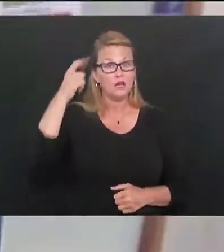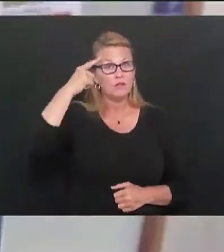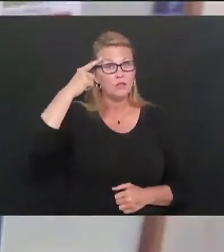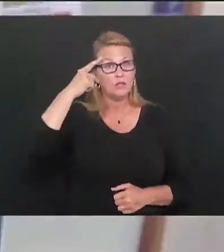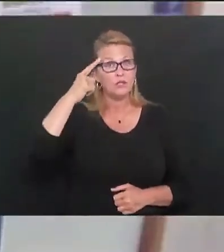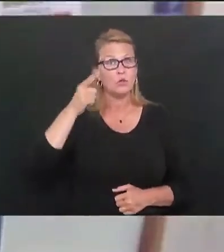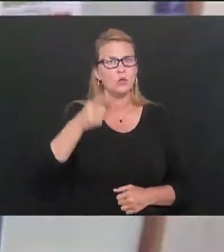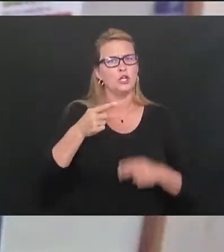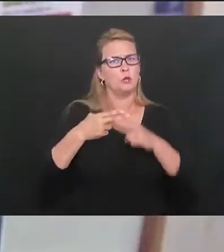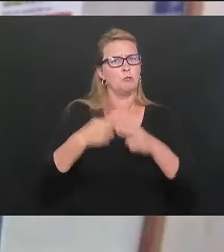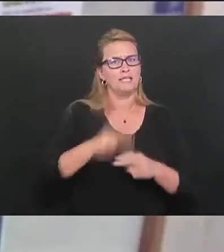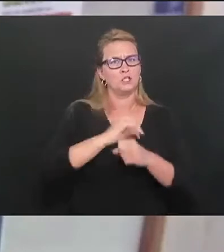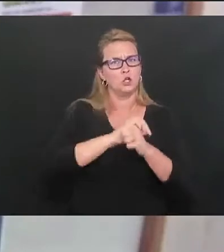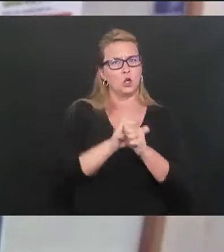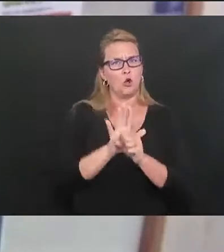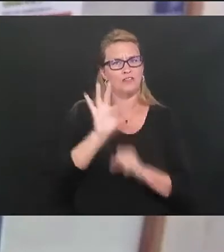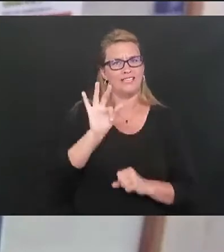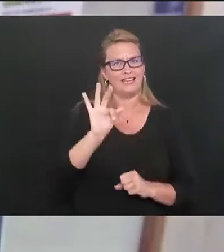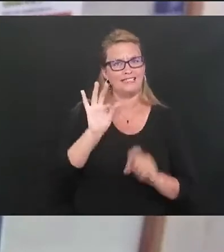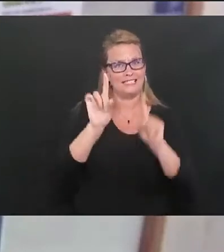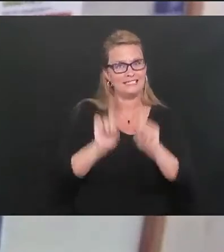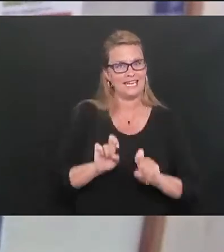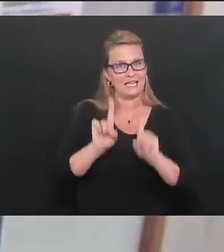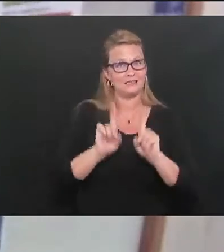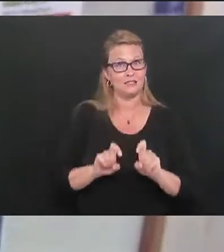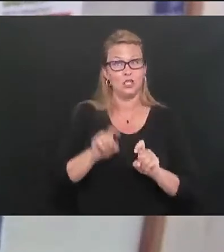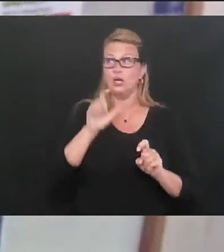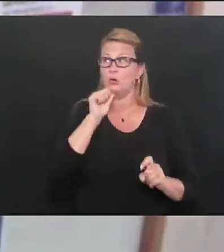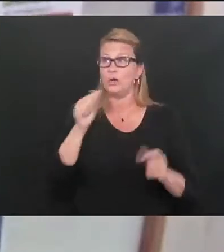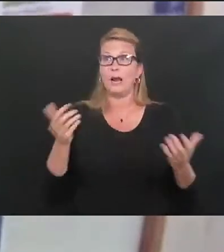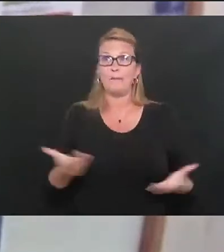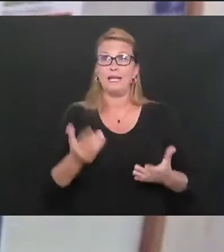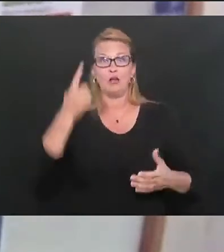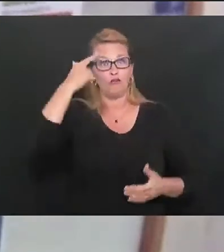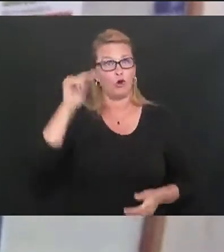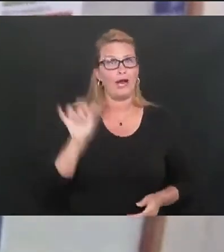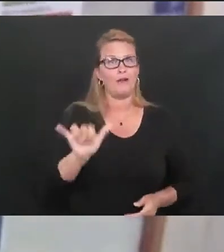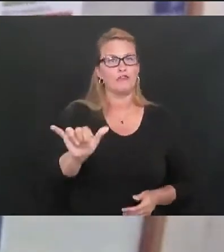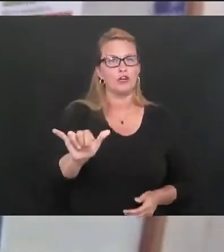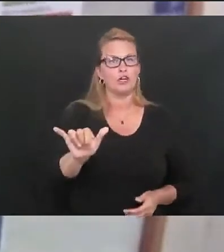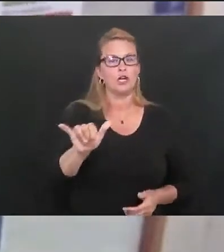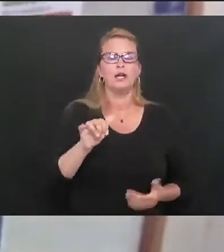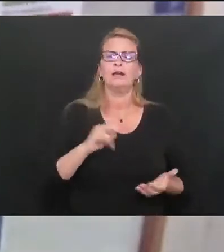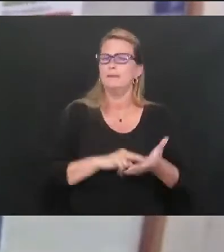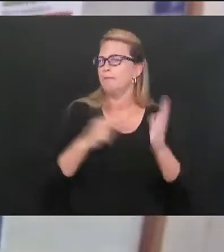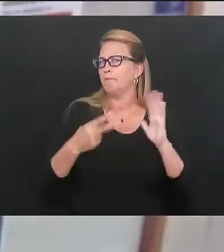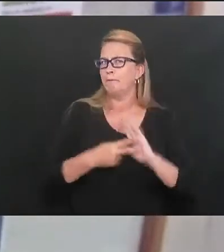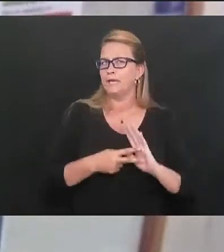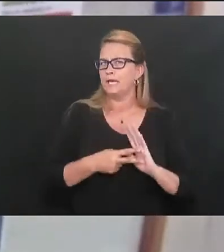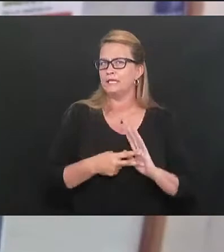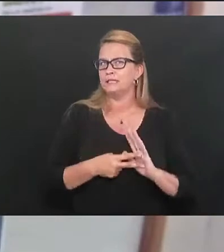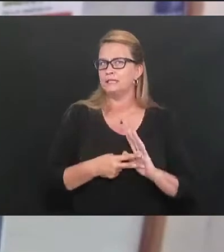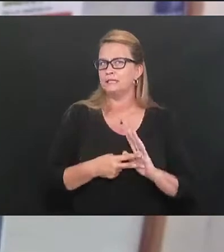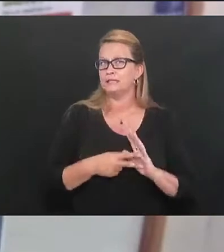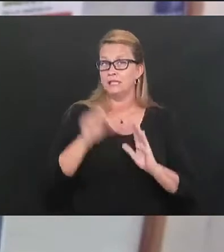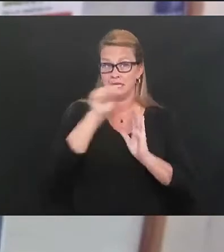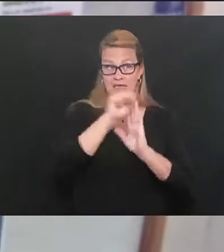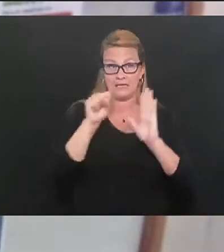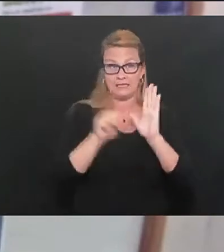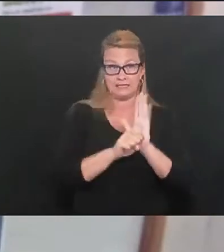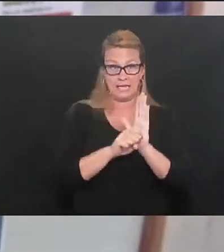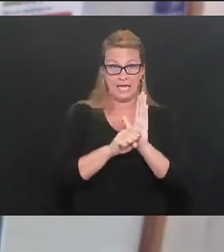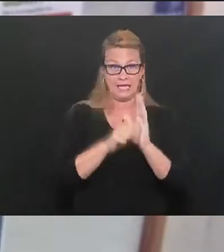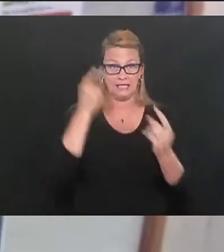you mentioned COVID-19 testing, you said that it wouldn't be here forever. Is that an indication that the state is